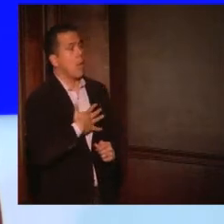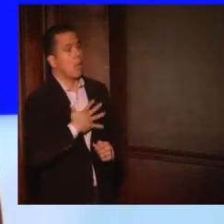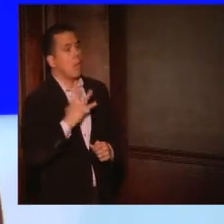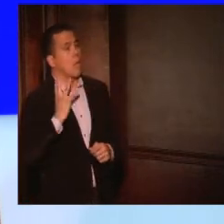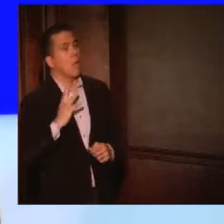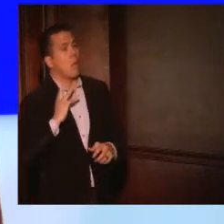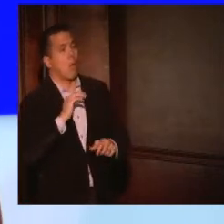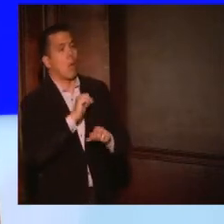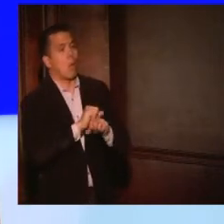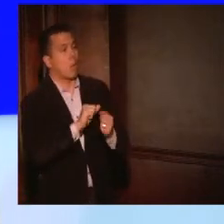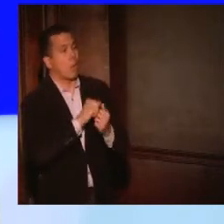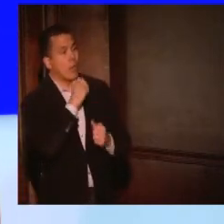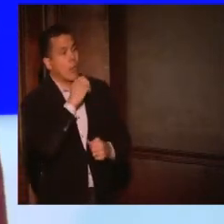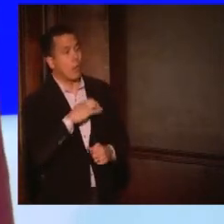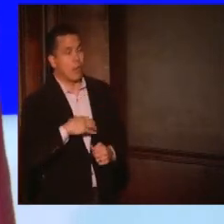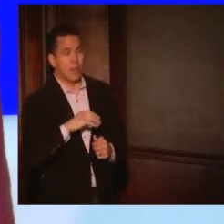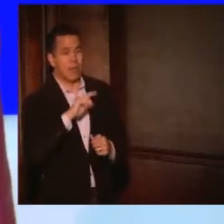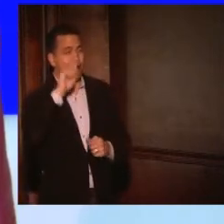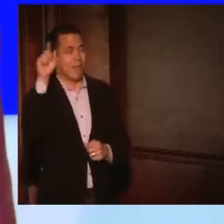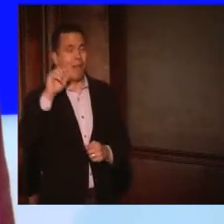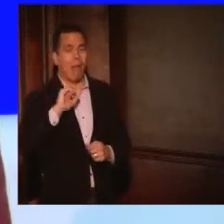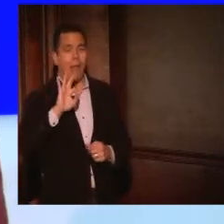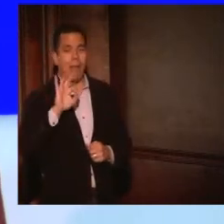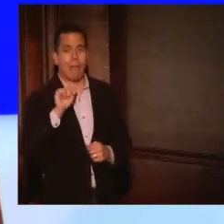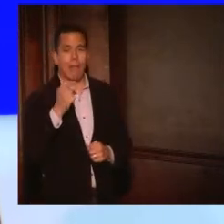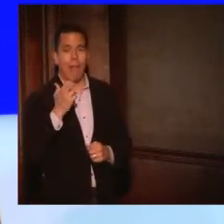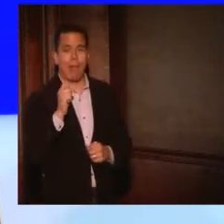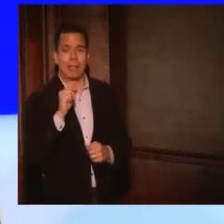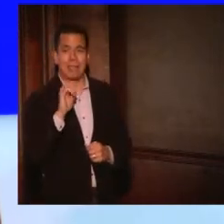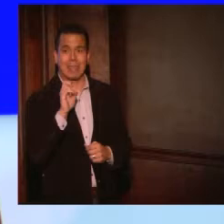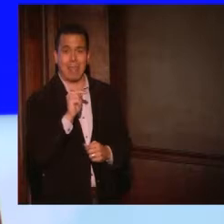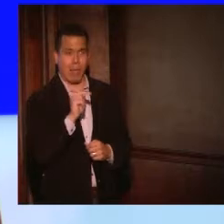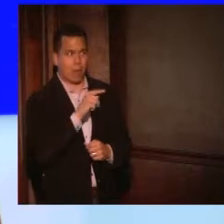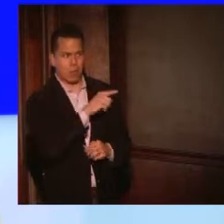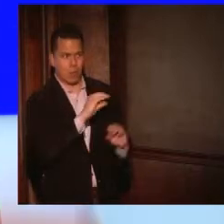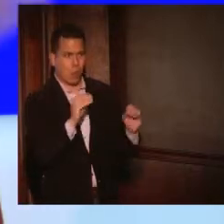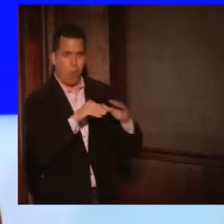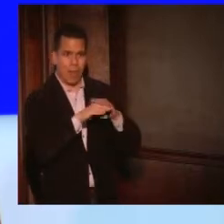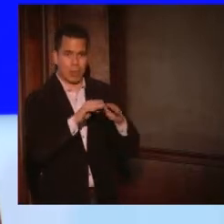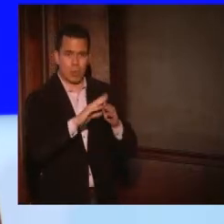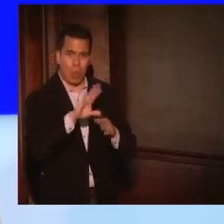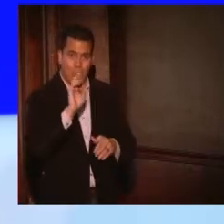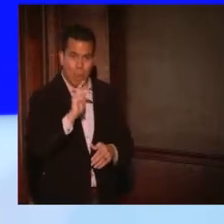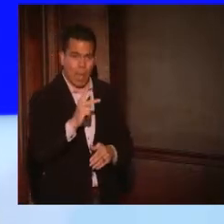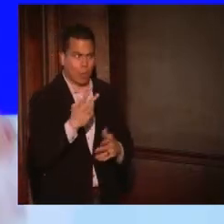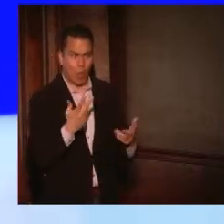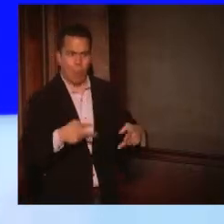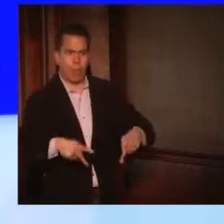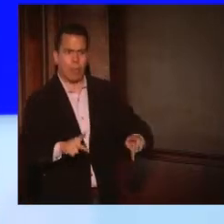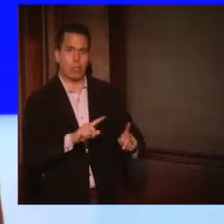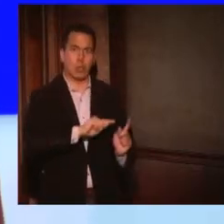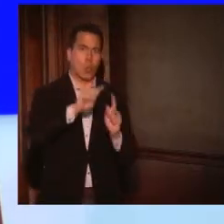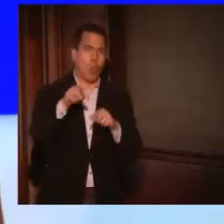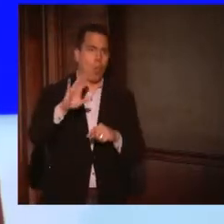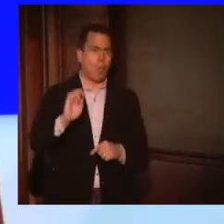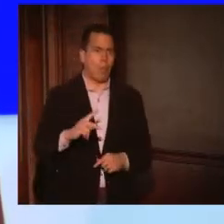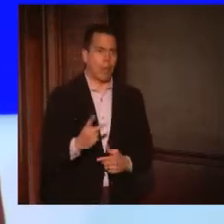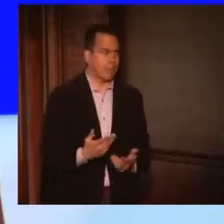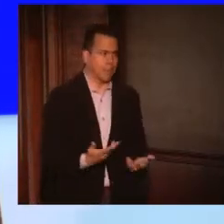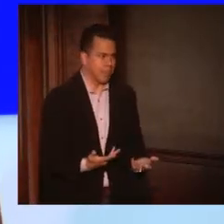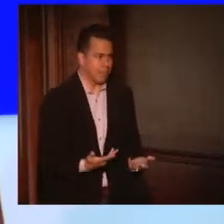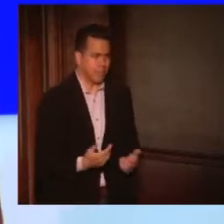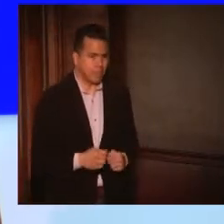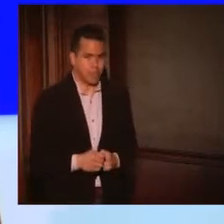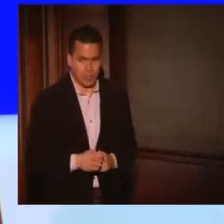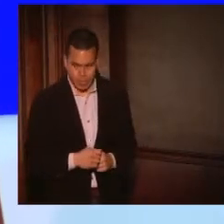that was a much better place because many of the women didn't have access to the bank or they didn't have the permission to have a bank mm-hmm. account by